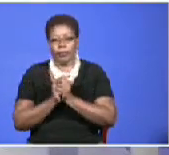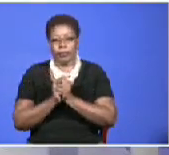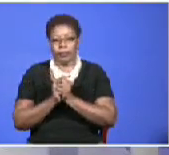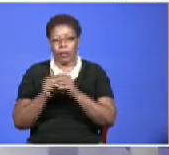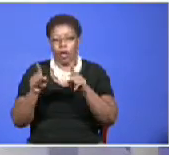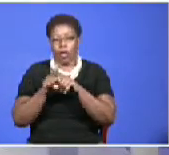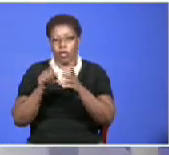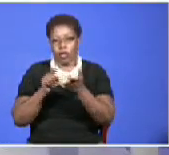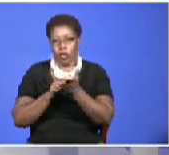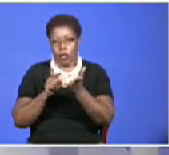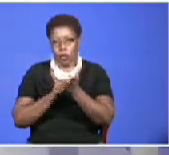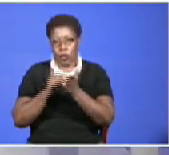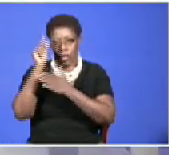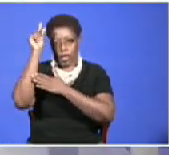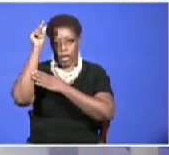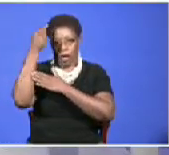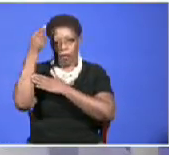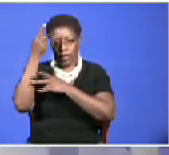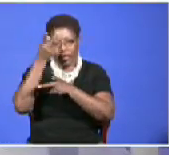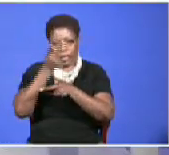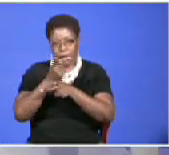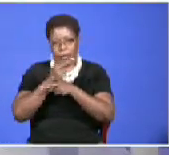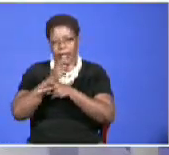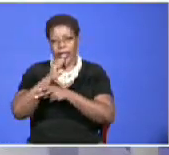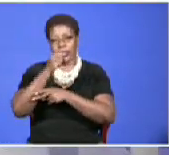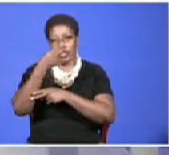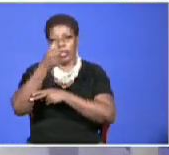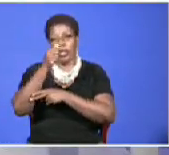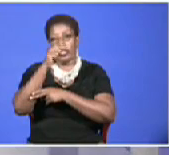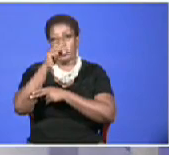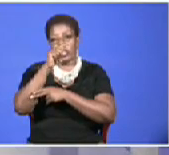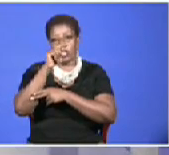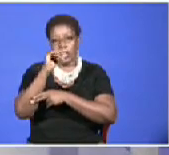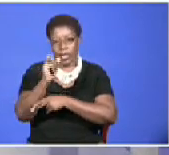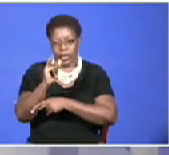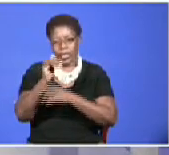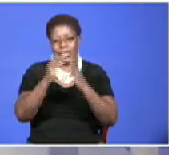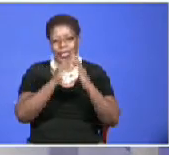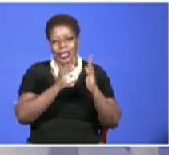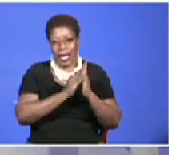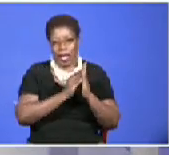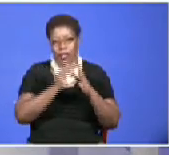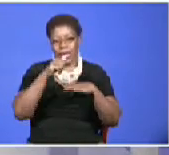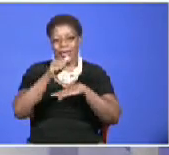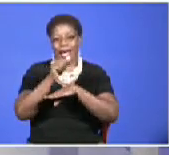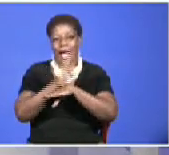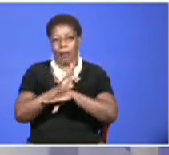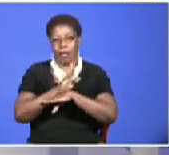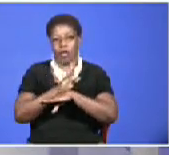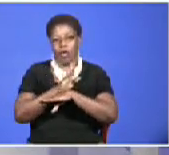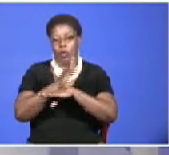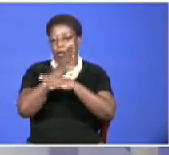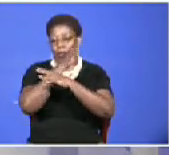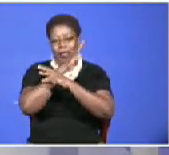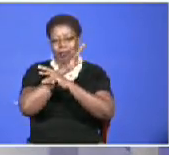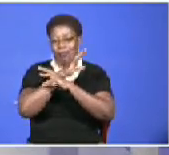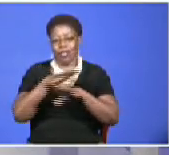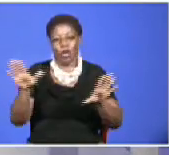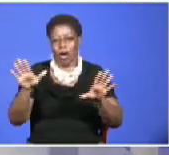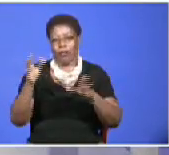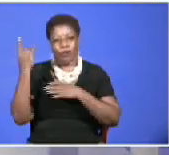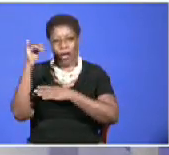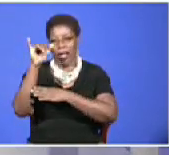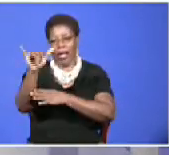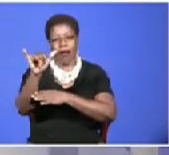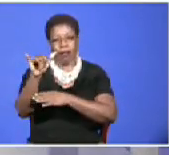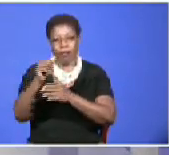Also making news this Sunday, government maintains that shanty towns on the island of Abaco will be gone forever. In fact, days after